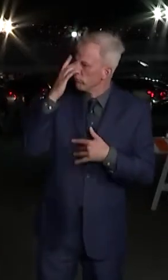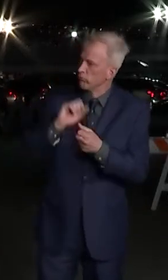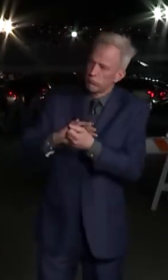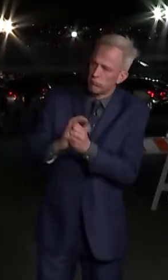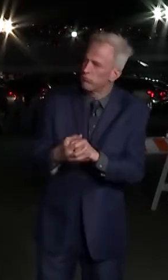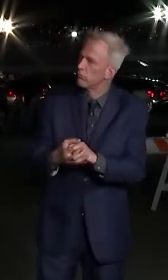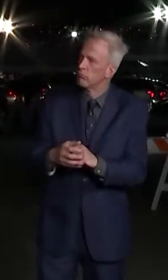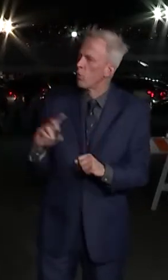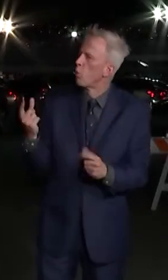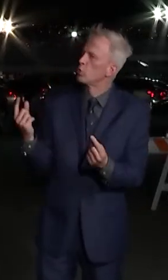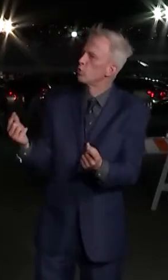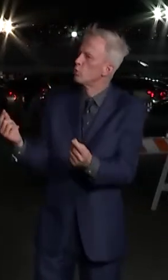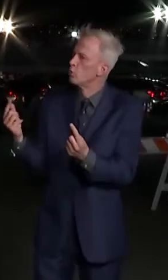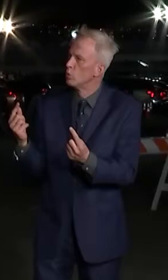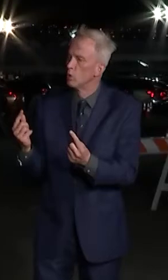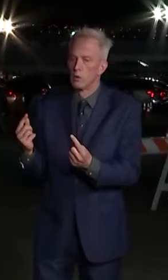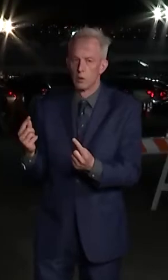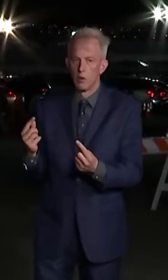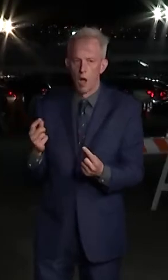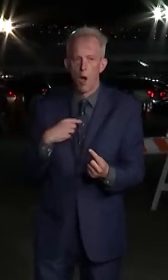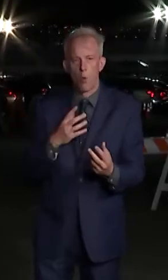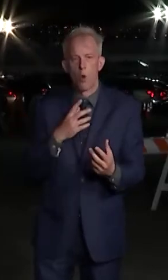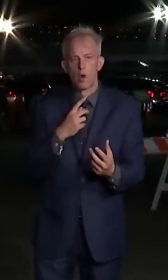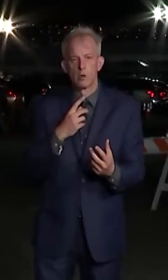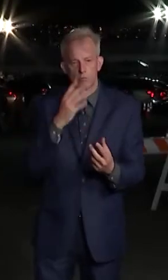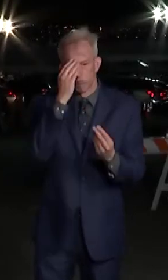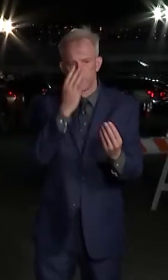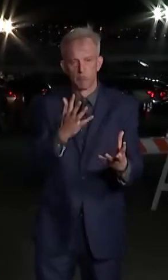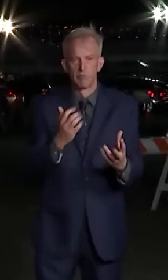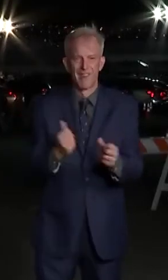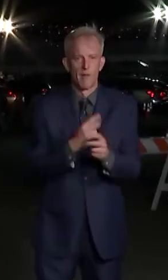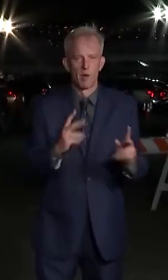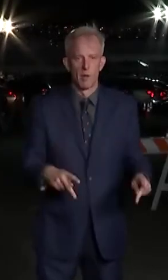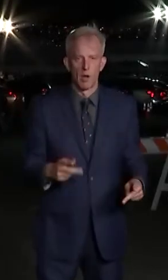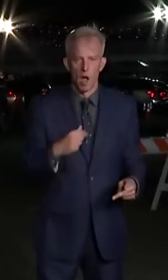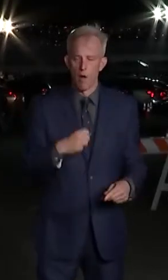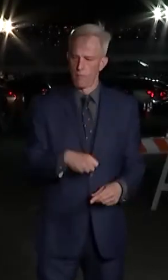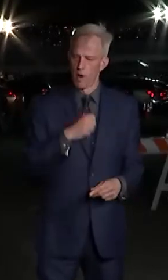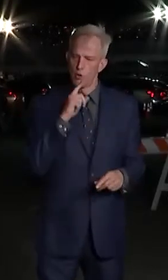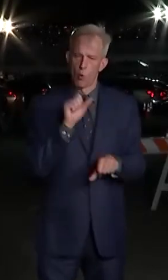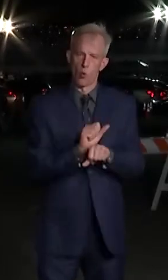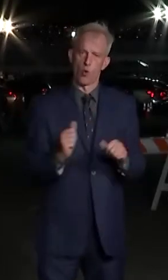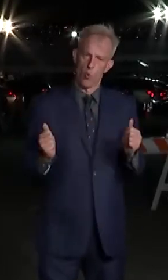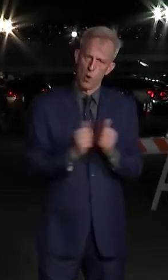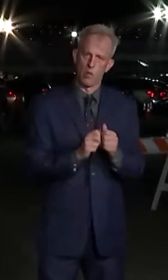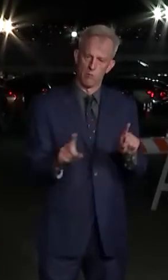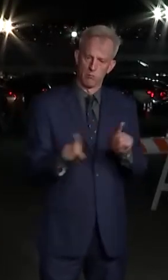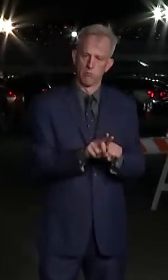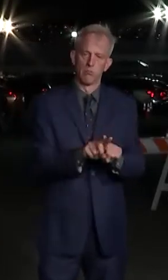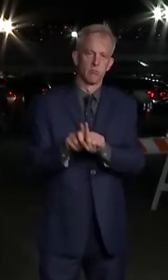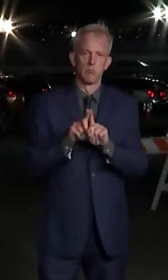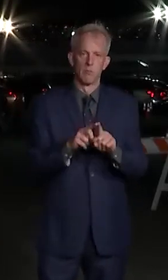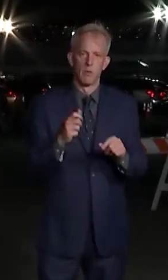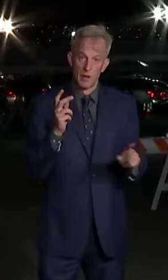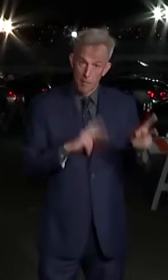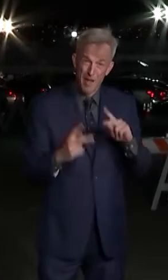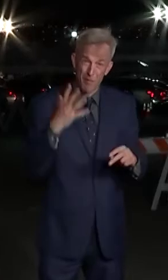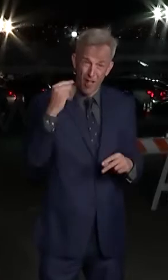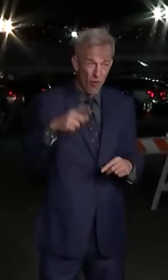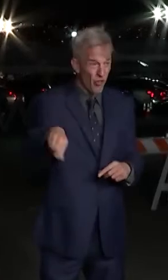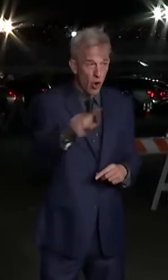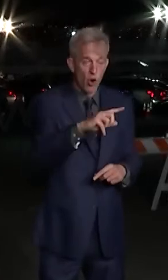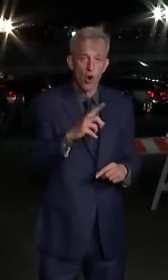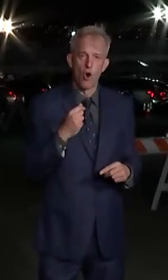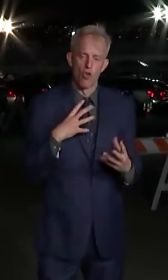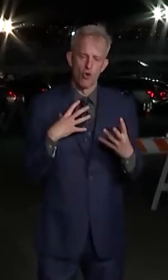I just want to say to everyone on this site, I'm proud to be alongside you. And everybody out there, I'm so proud of what you've given our city